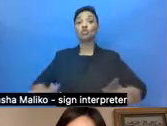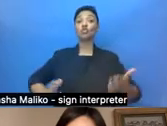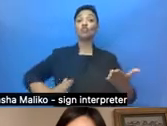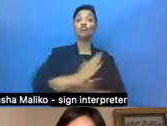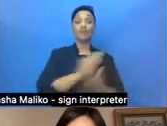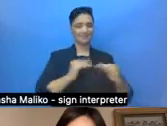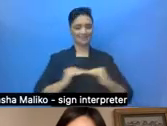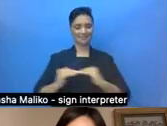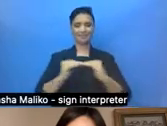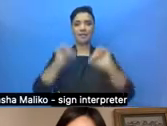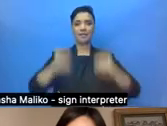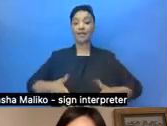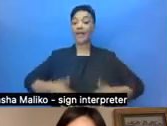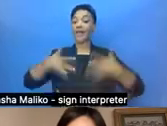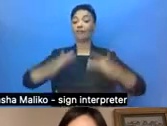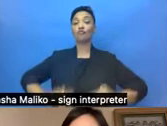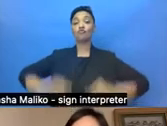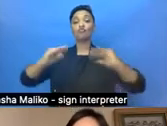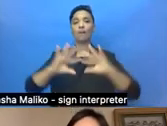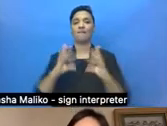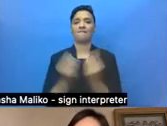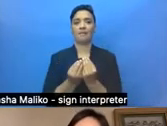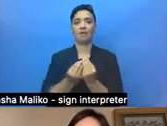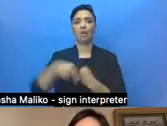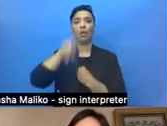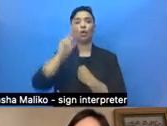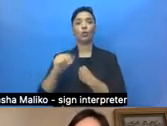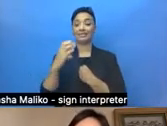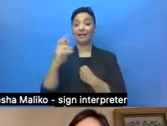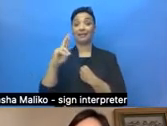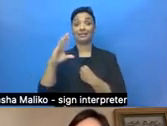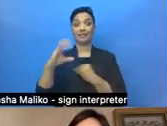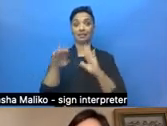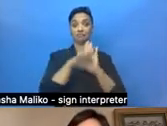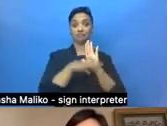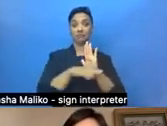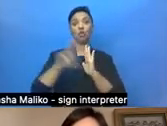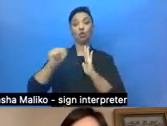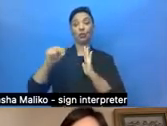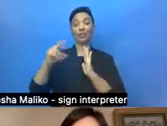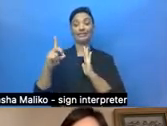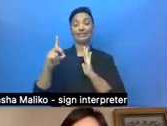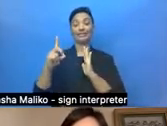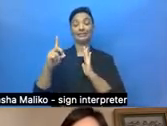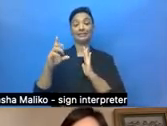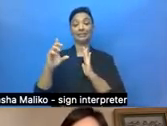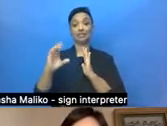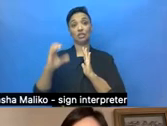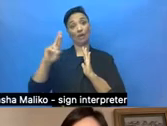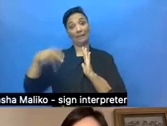in a family, as protected by the UN Convention on the Rights of Persons with Disabilities, which Ukraine has ratified.